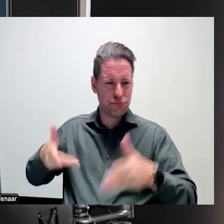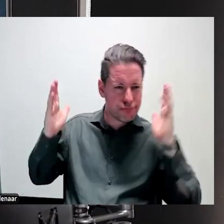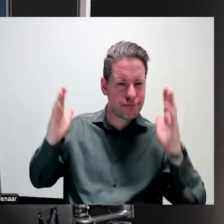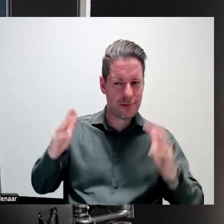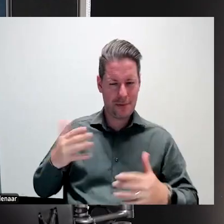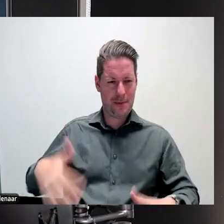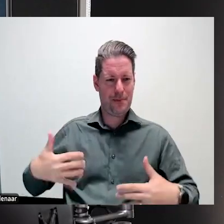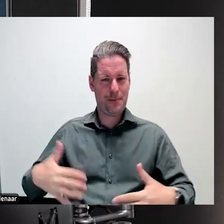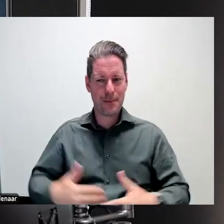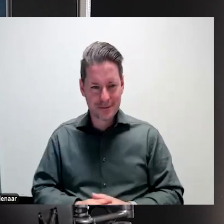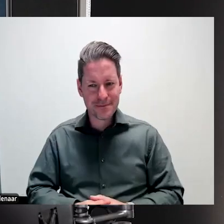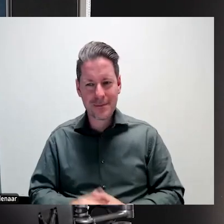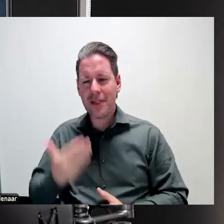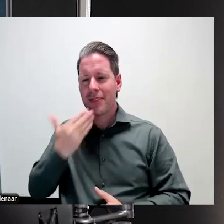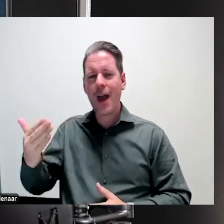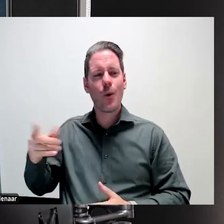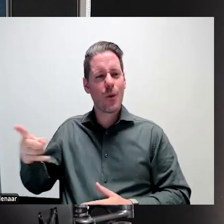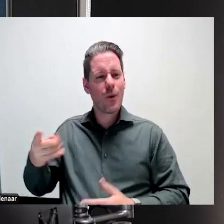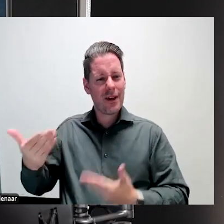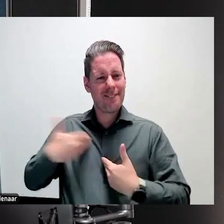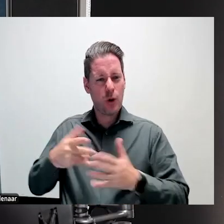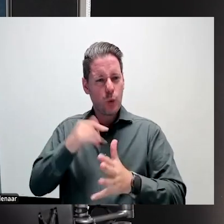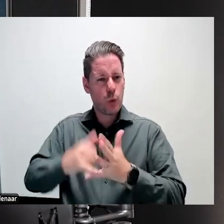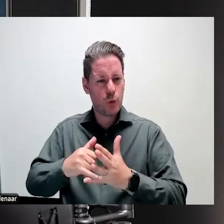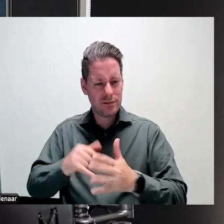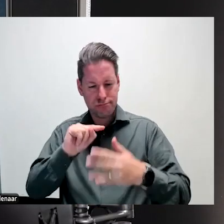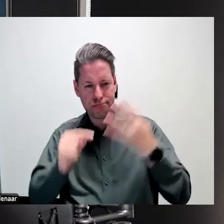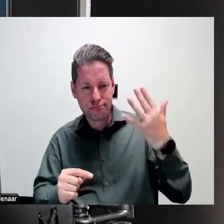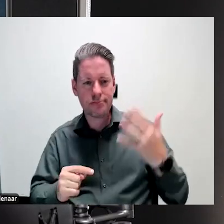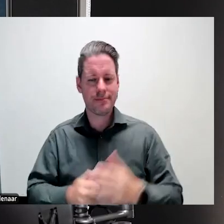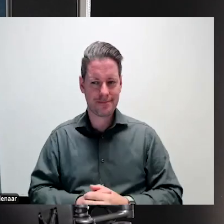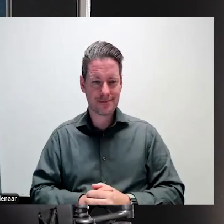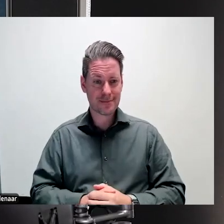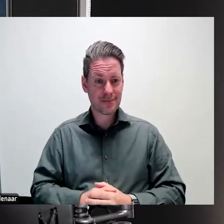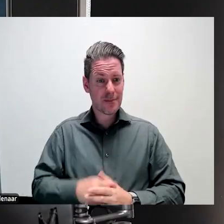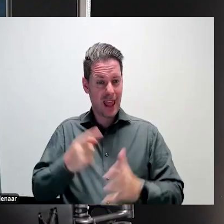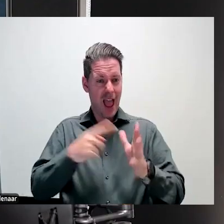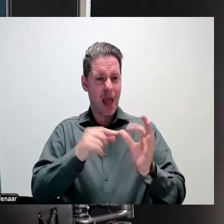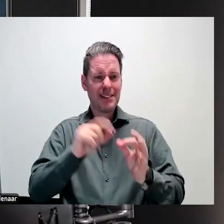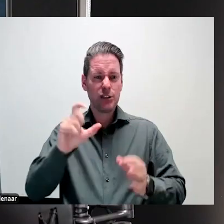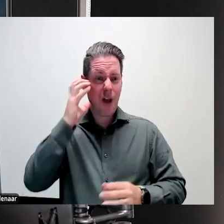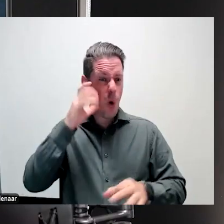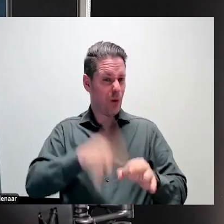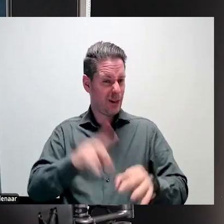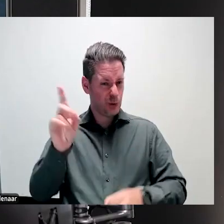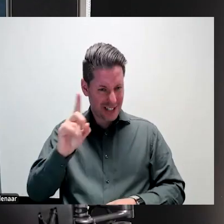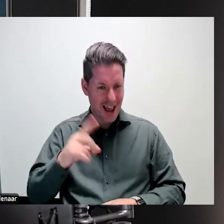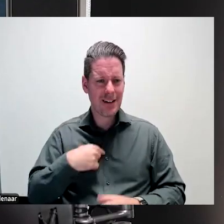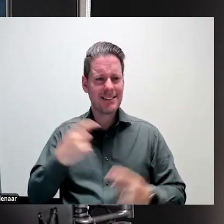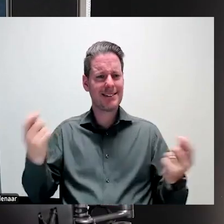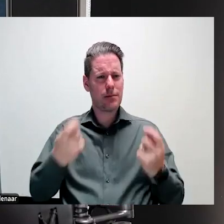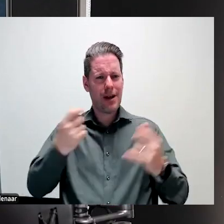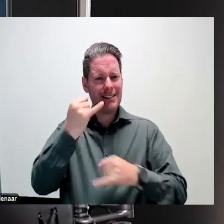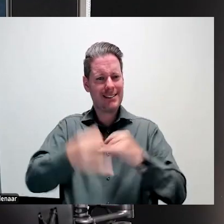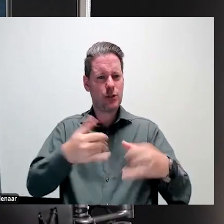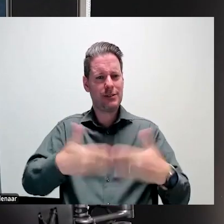Phil, for that news update. Phil will be back at 10:30. You are on ABC Radio Queensland. We're celebrating International Day